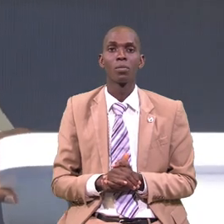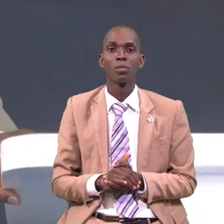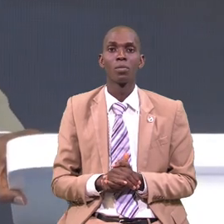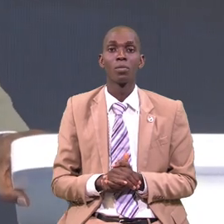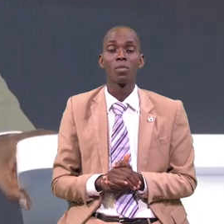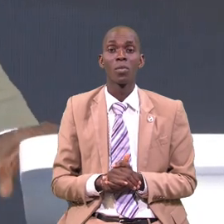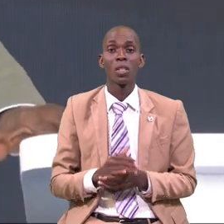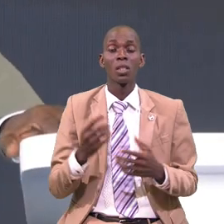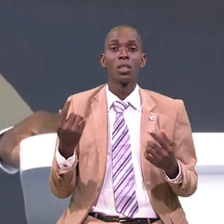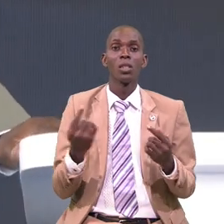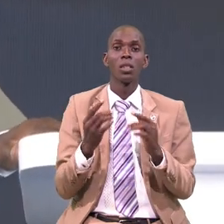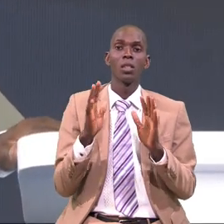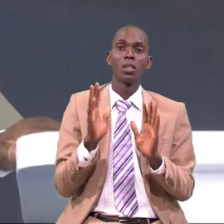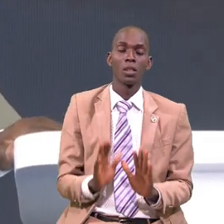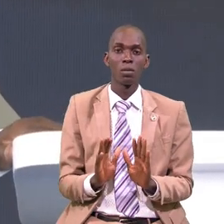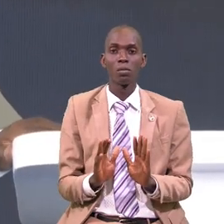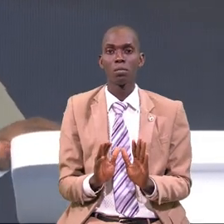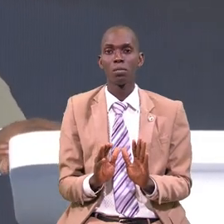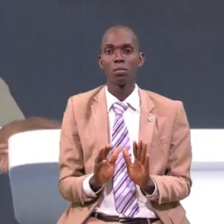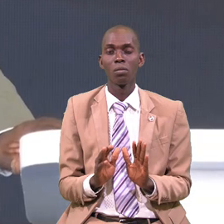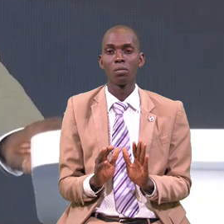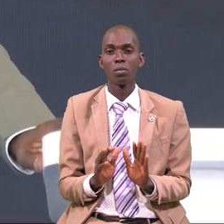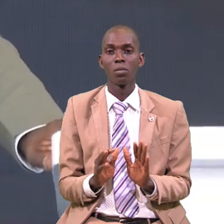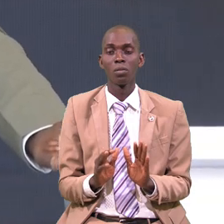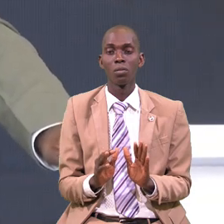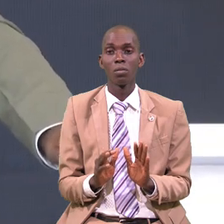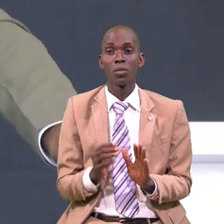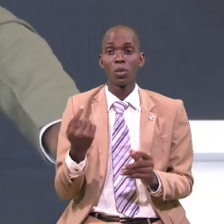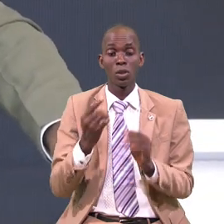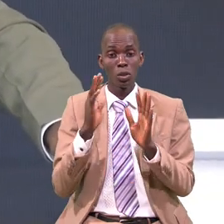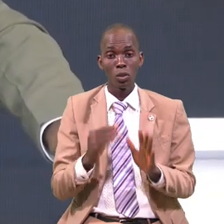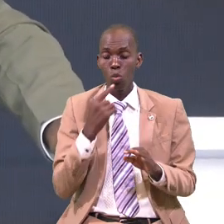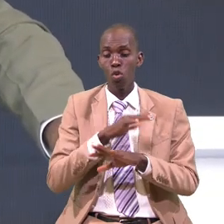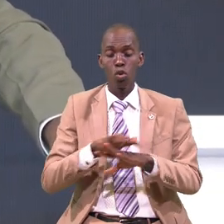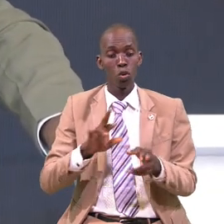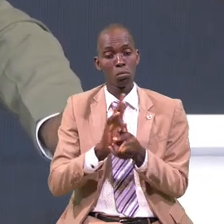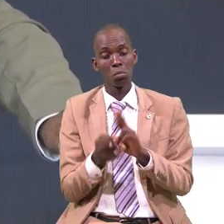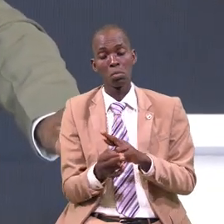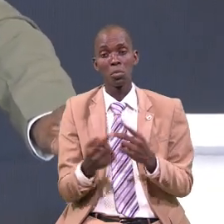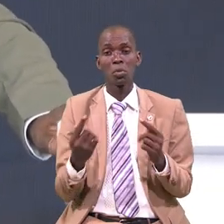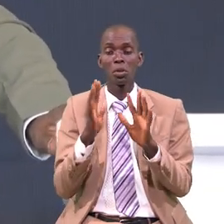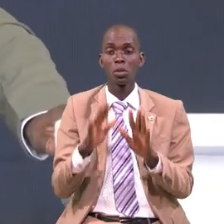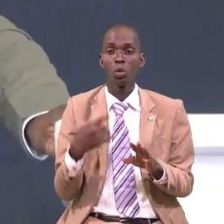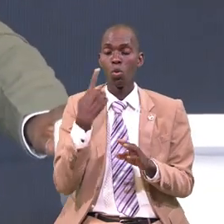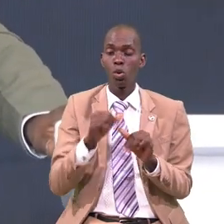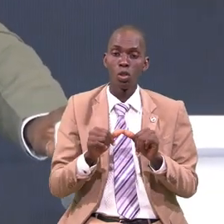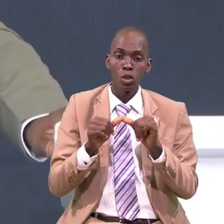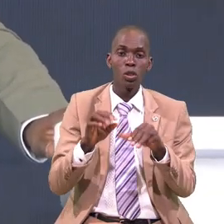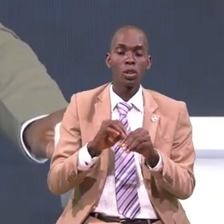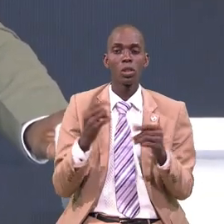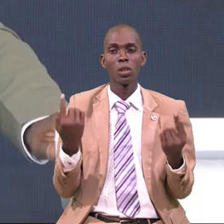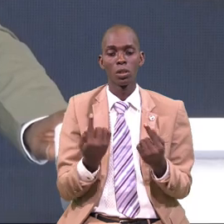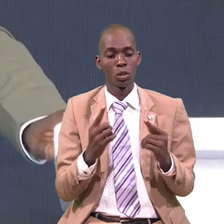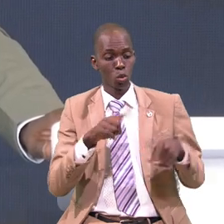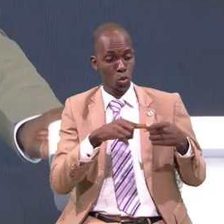Sinners who do not repent, sinners who continue in sin, they go to church, they continue